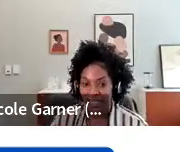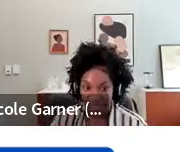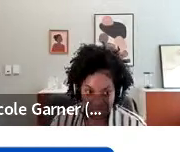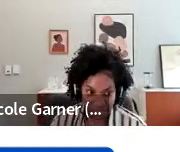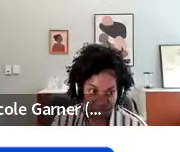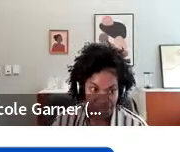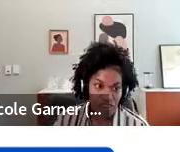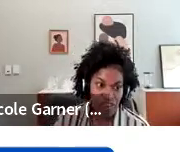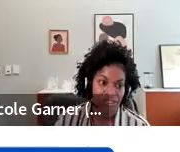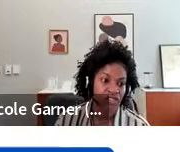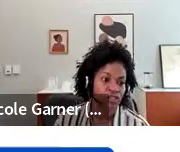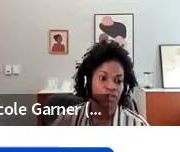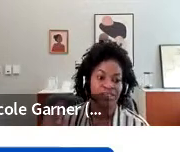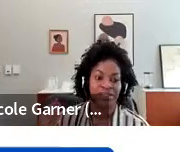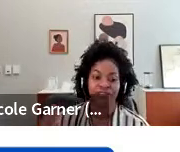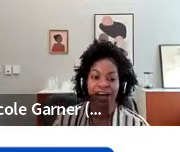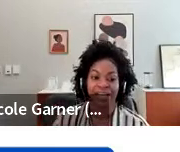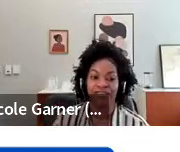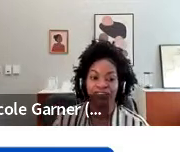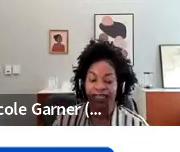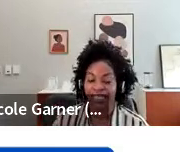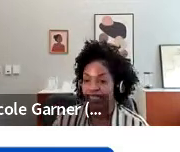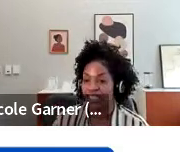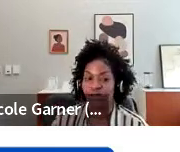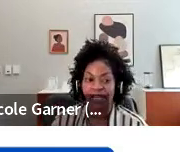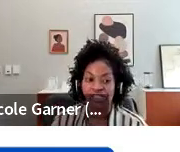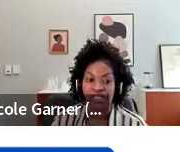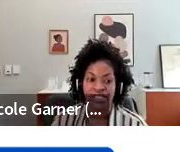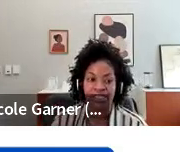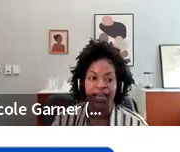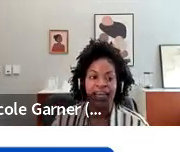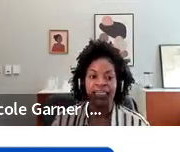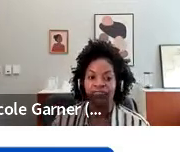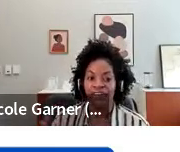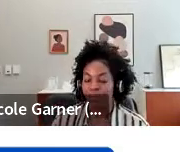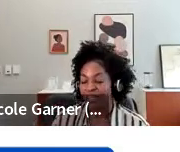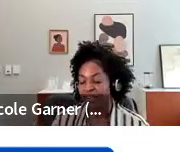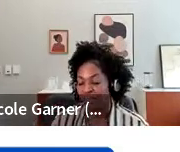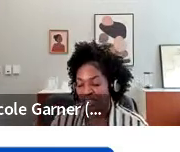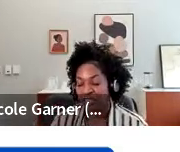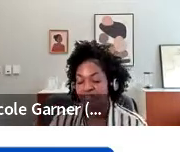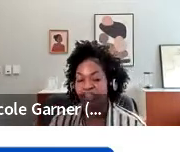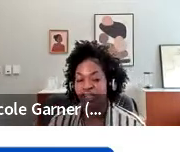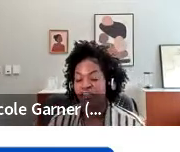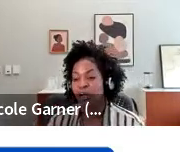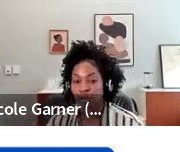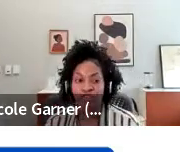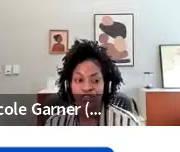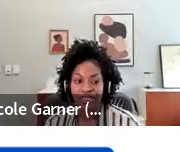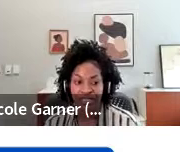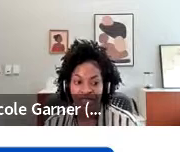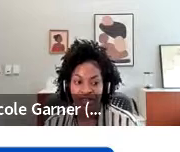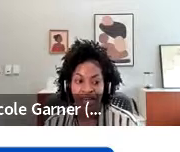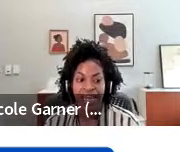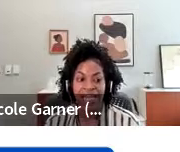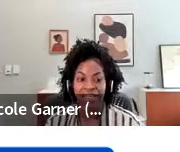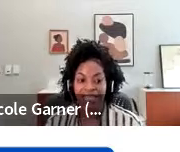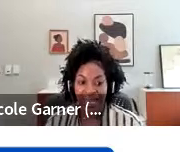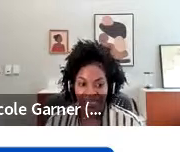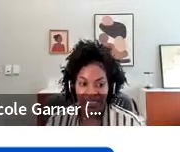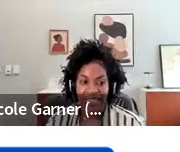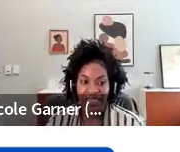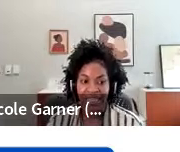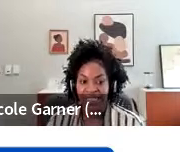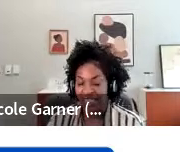to conduct the listening sessions, also identifying funding considerations and developing of the mission, vision, and the goals for the center. And